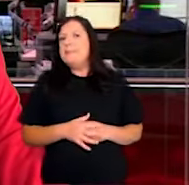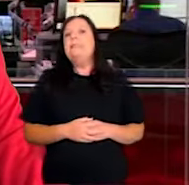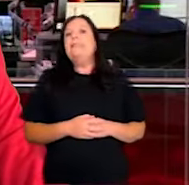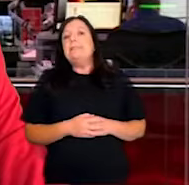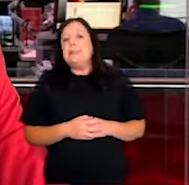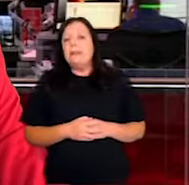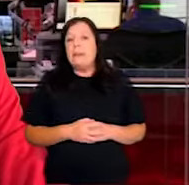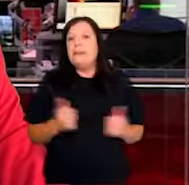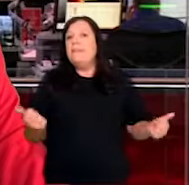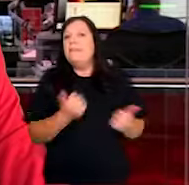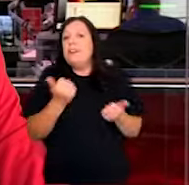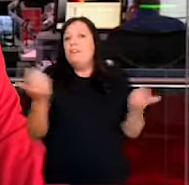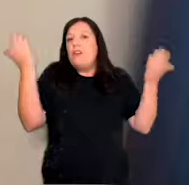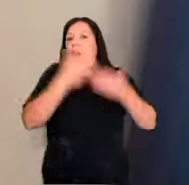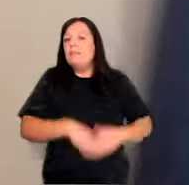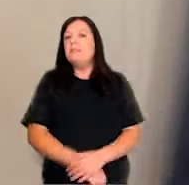Good night.